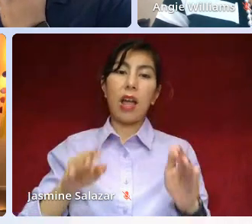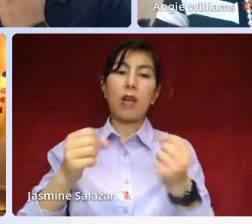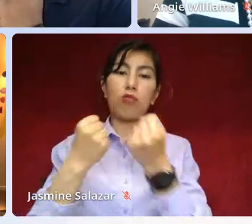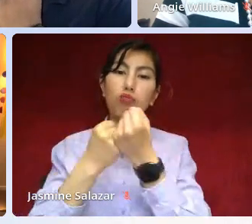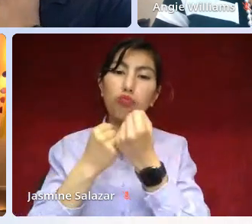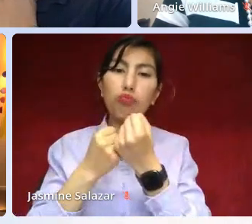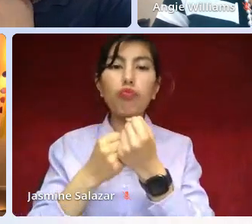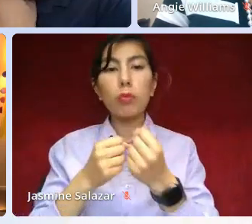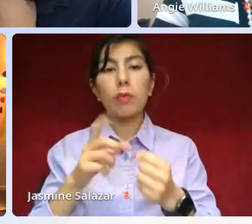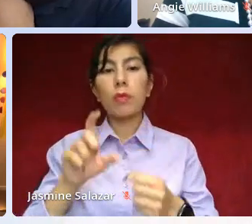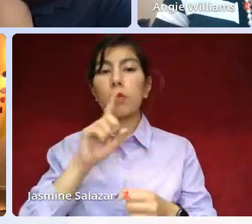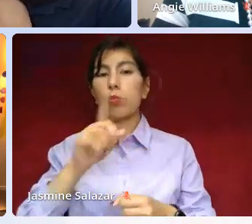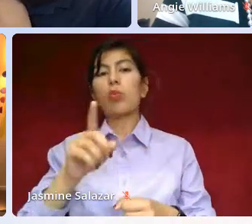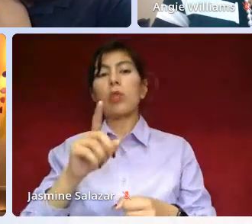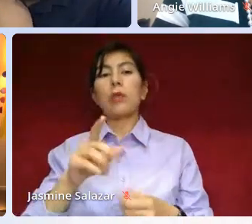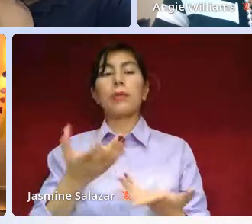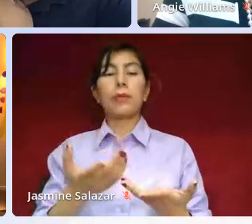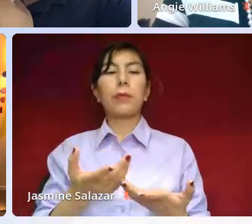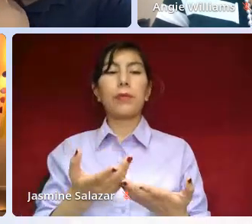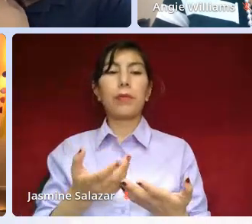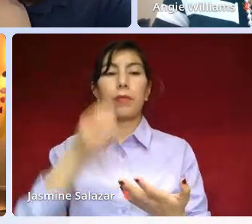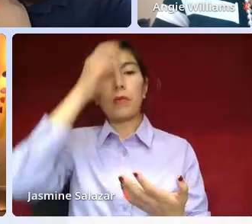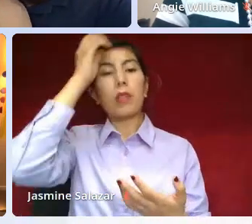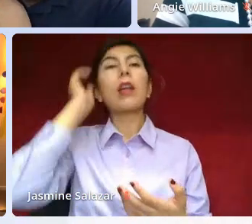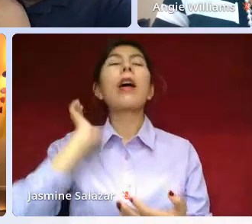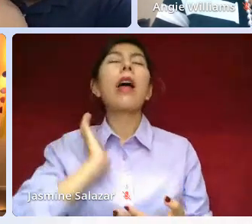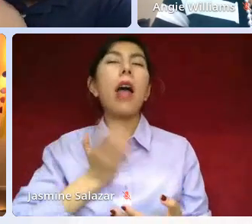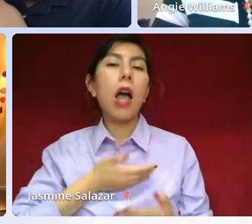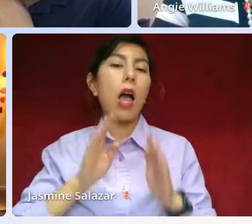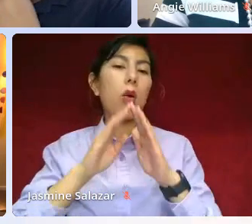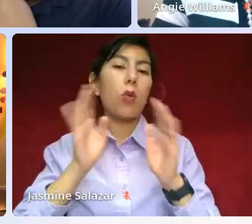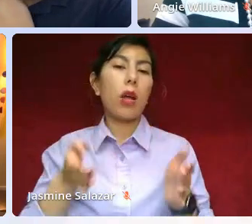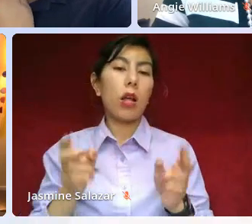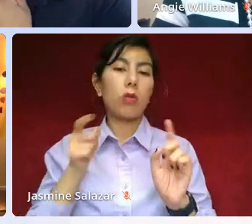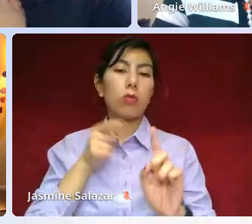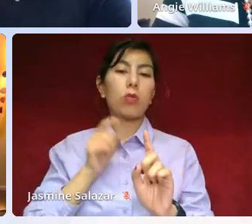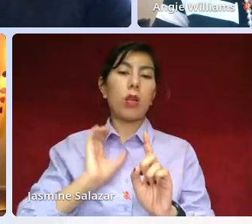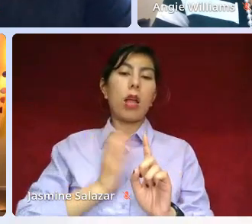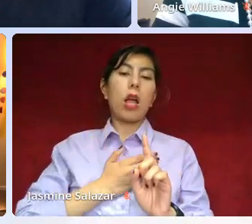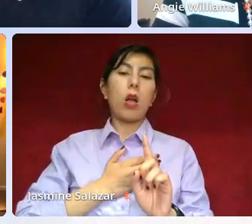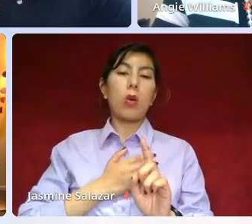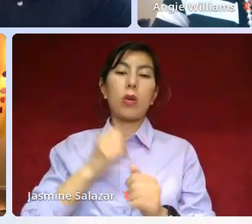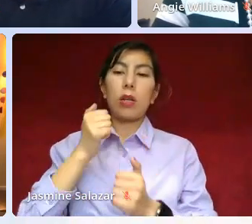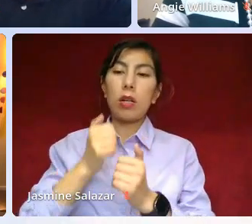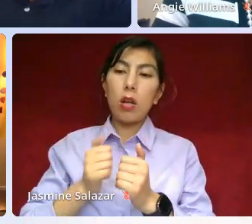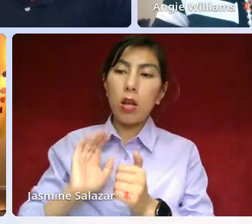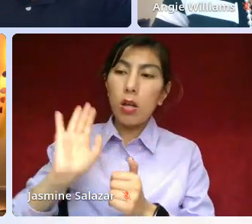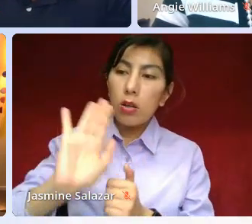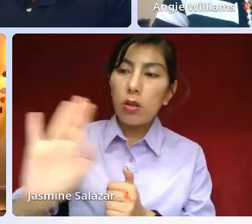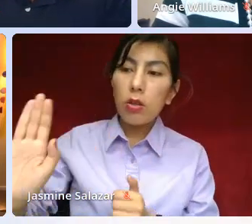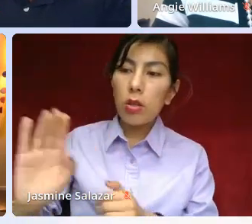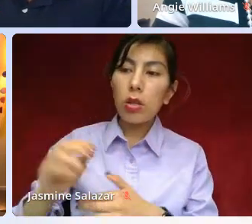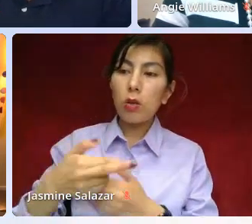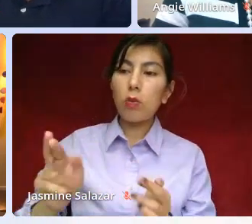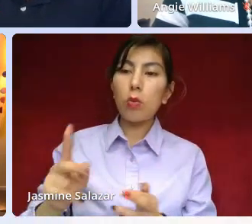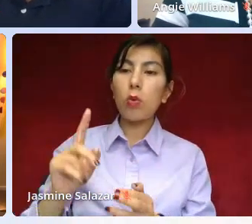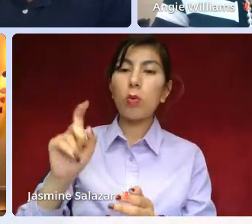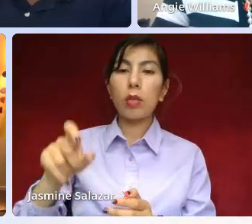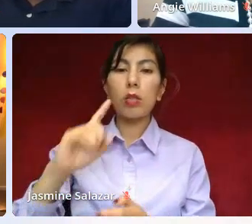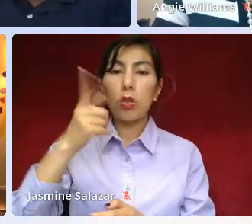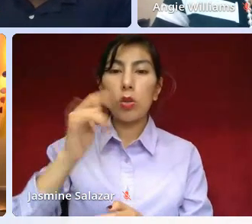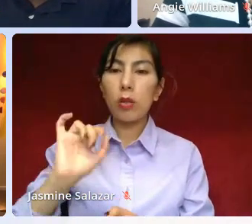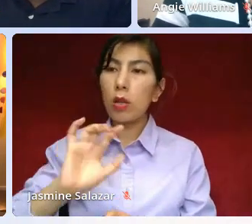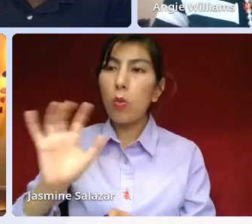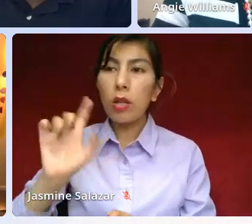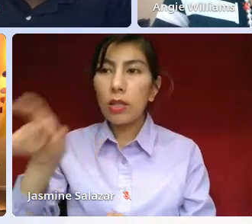has really been about, it's our house, and everybody's room in that house has to sort of look like what they need it to look like in order